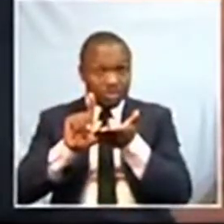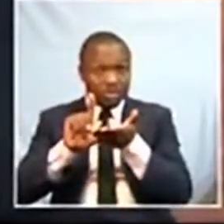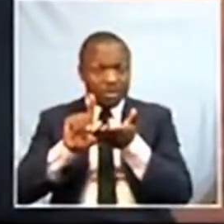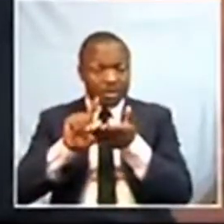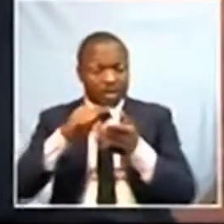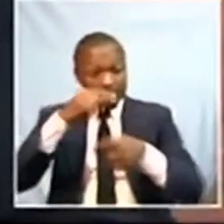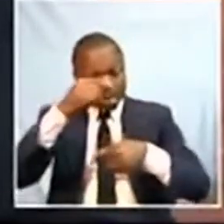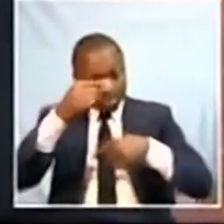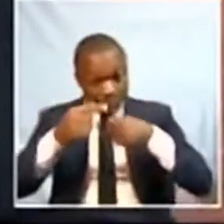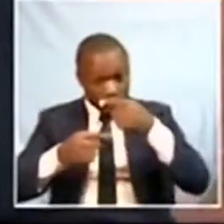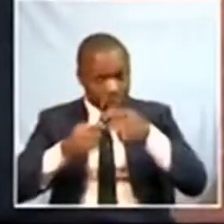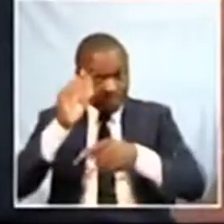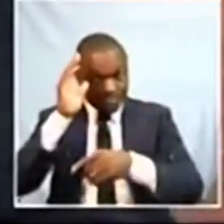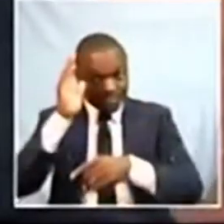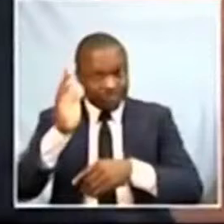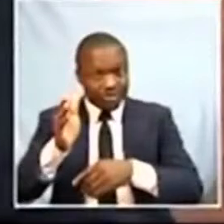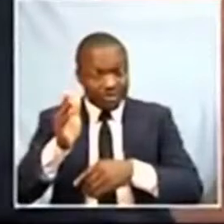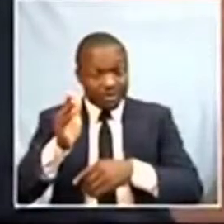forward,